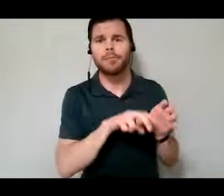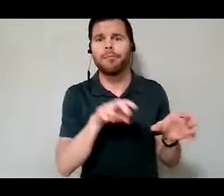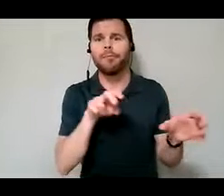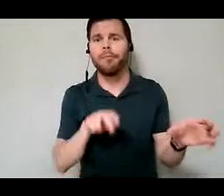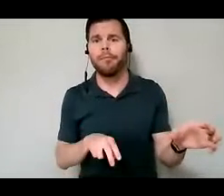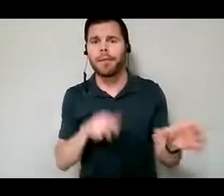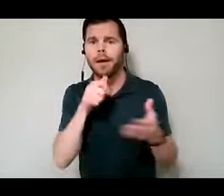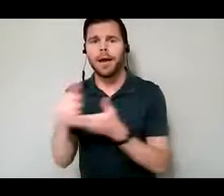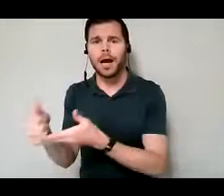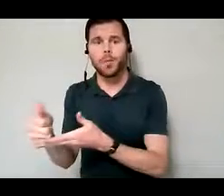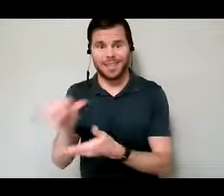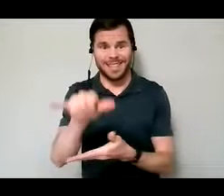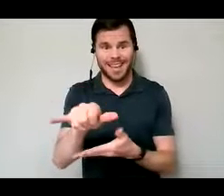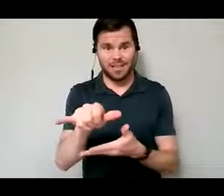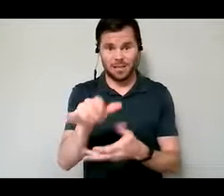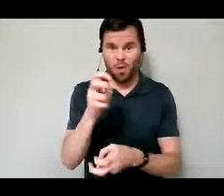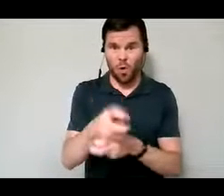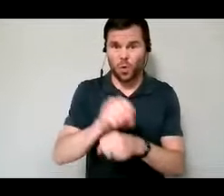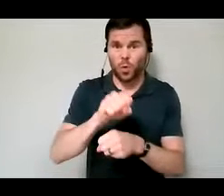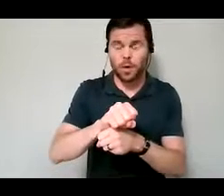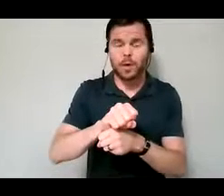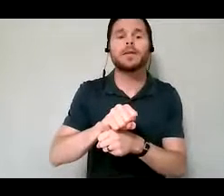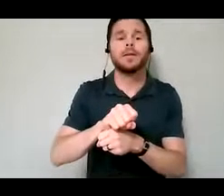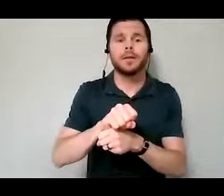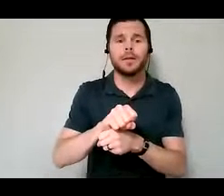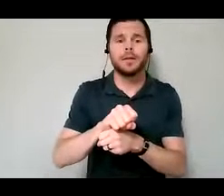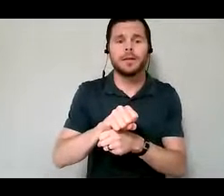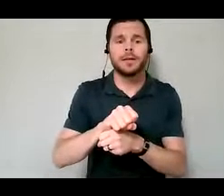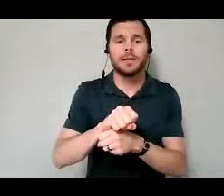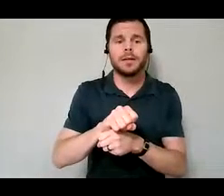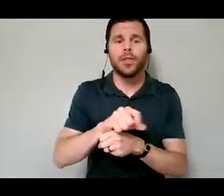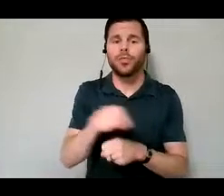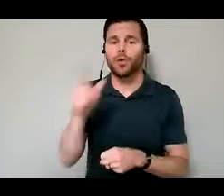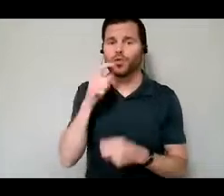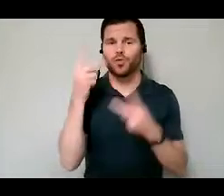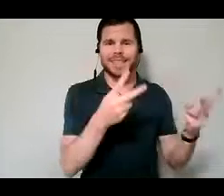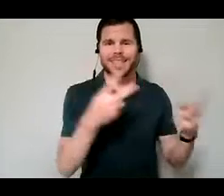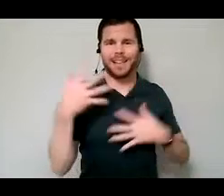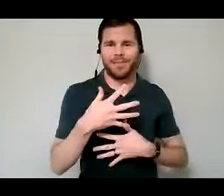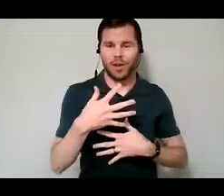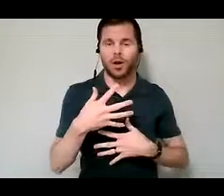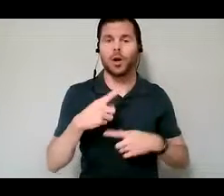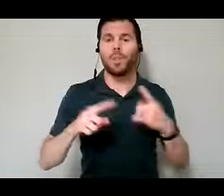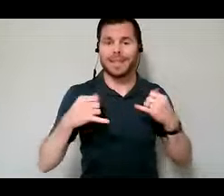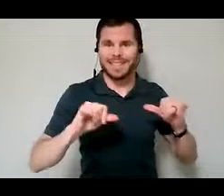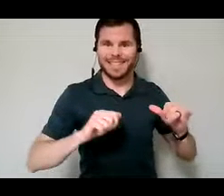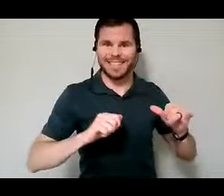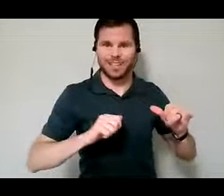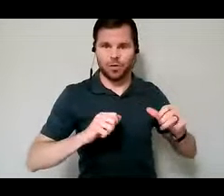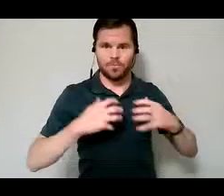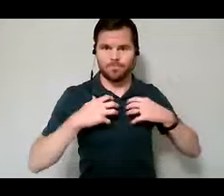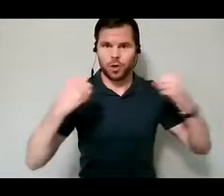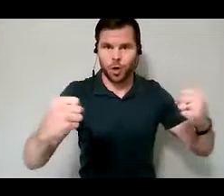this is the hardest work there is. It's done by those who see the fear for what it is and still manage to get the courage to take